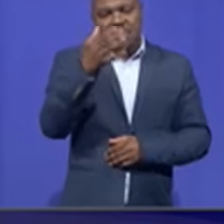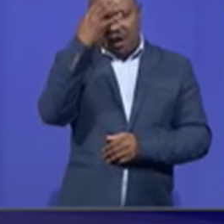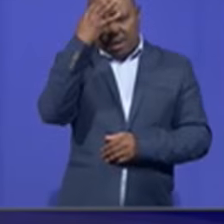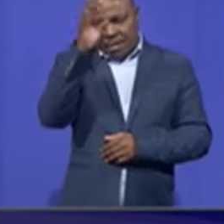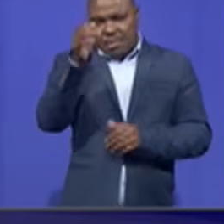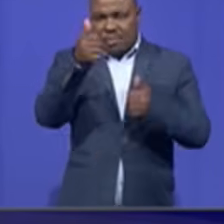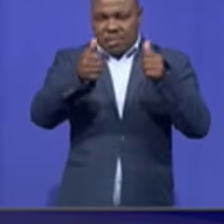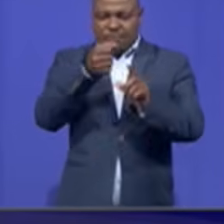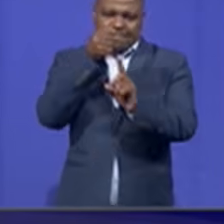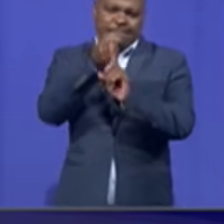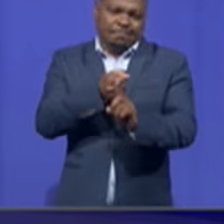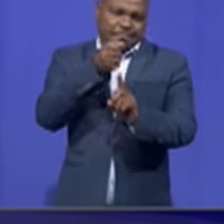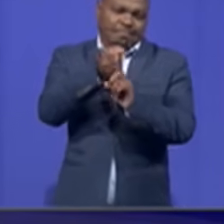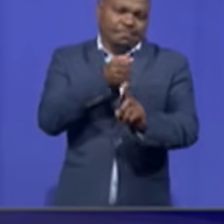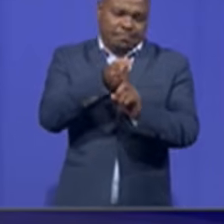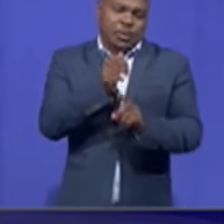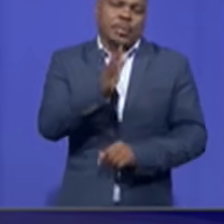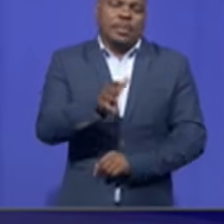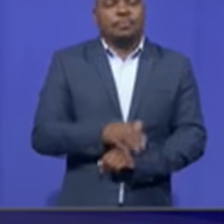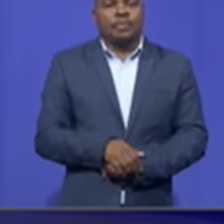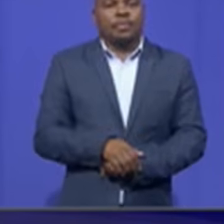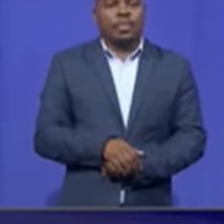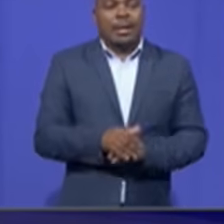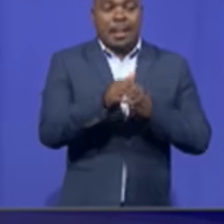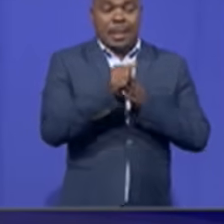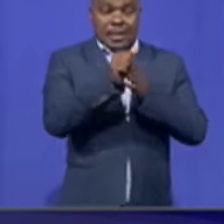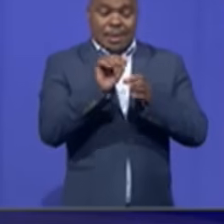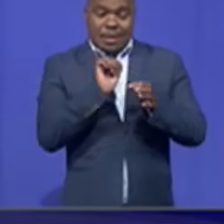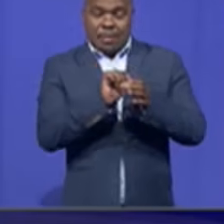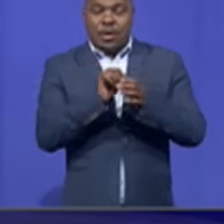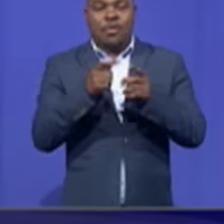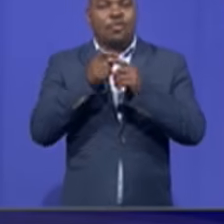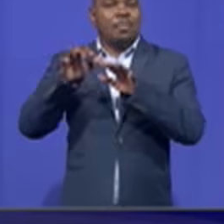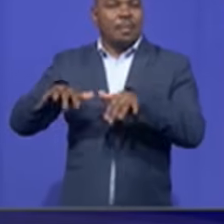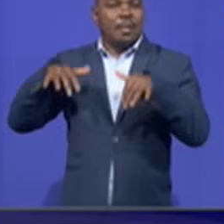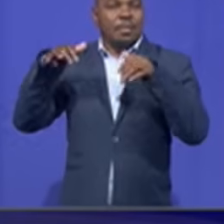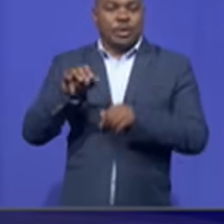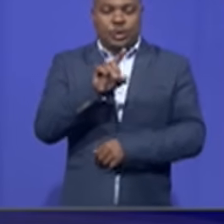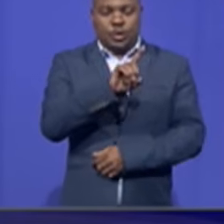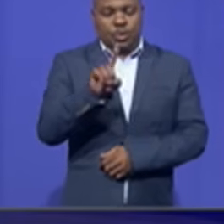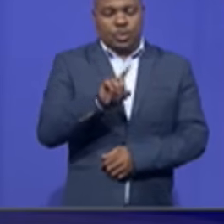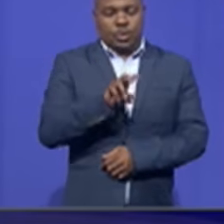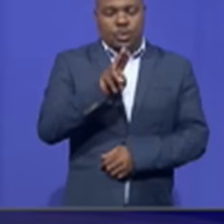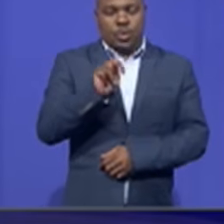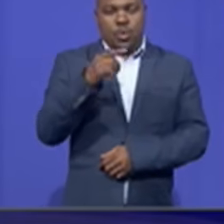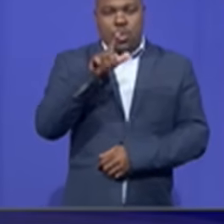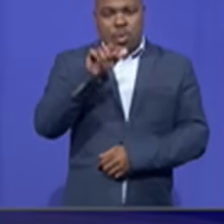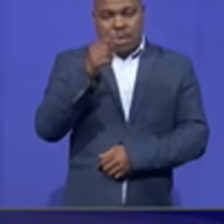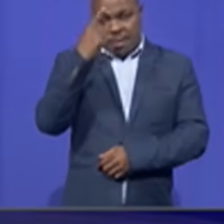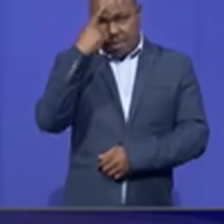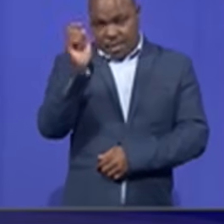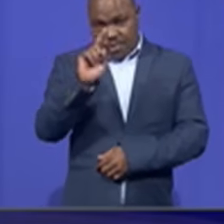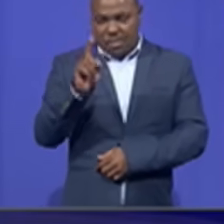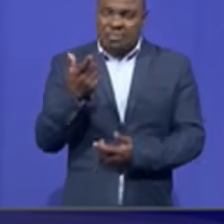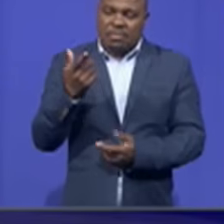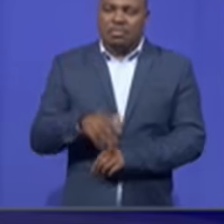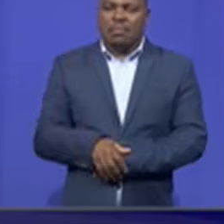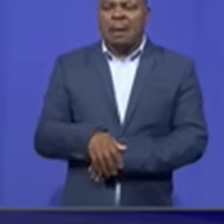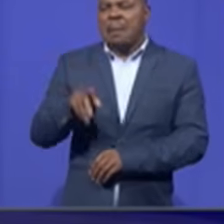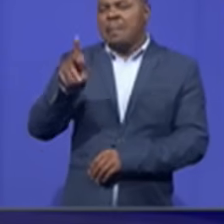rwesa baemedi ba setšhaba maikarabelo. Moeteledipele wa lekoko kwa parlamenteng Vuyo Zungula o dumela gore ditiragalo tse di jaaka